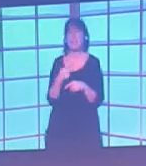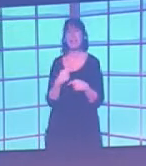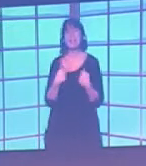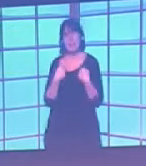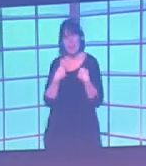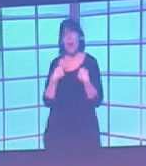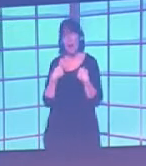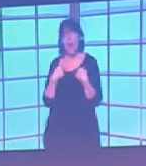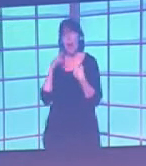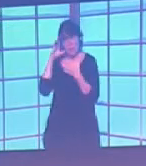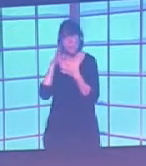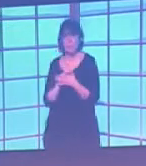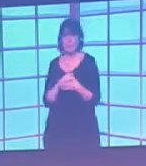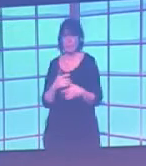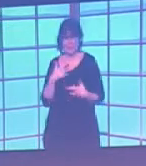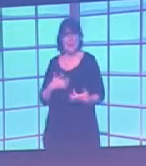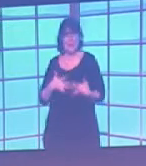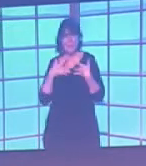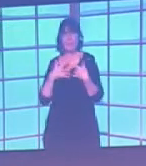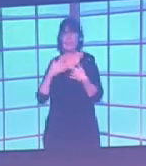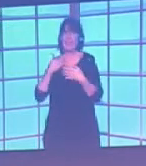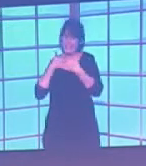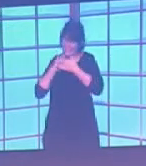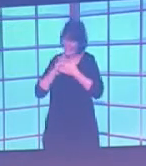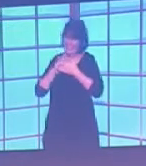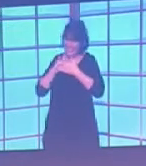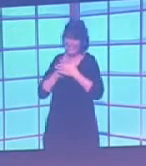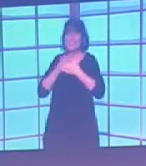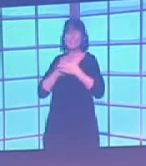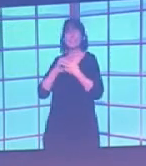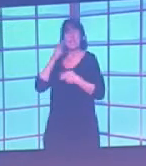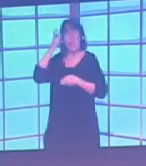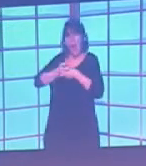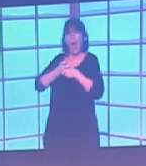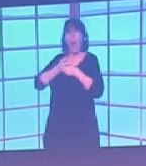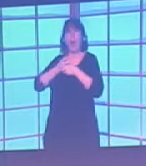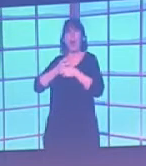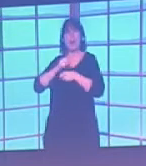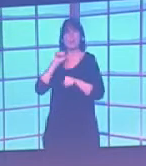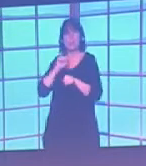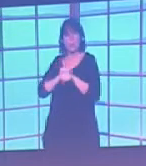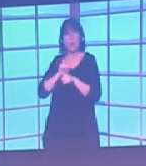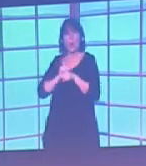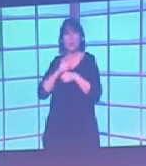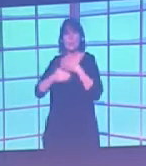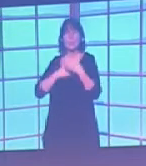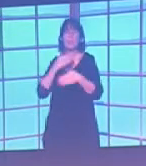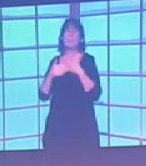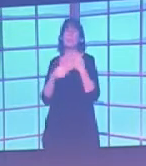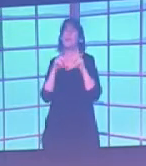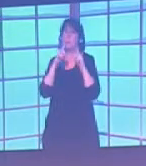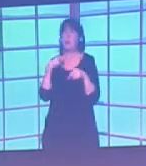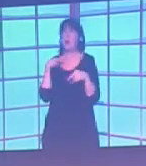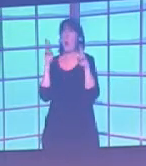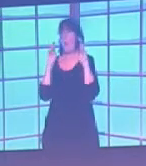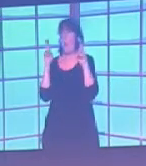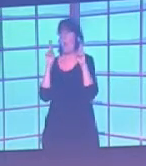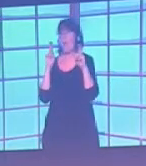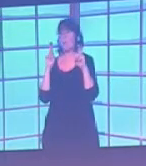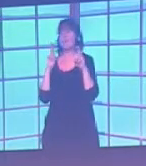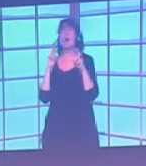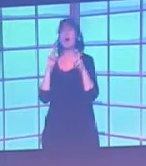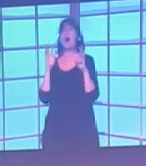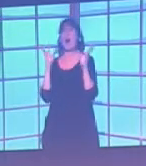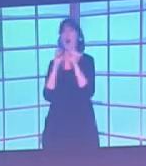in it, and that's why I came to this conference, and I hope in next conference we can give